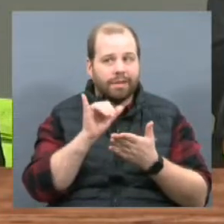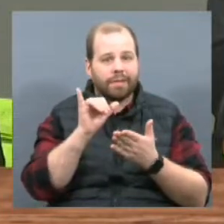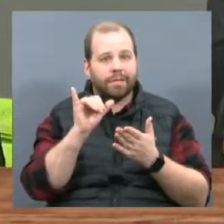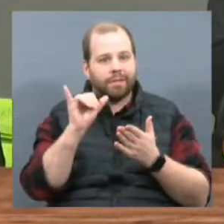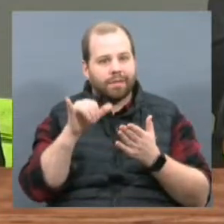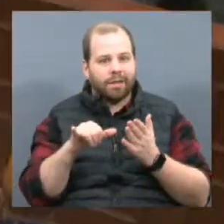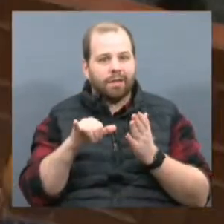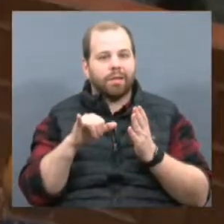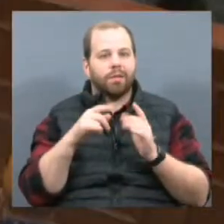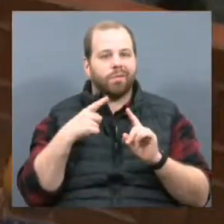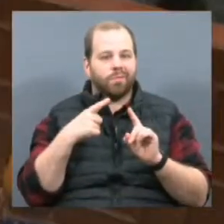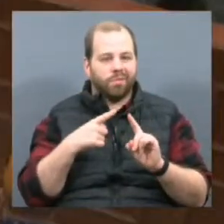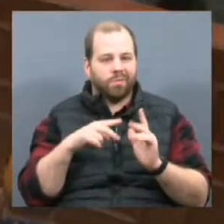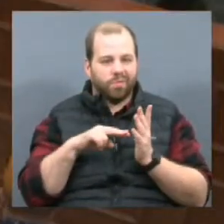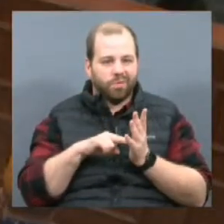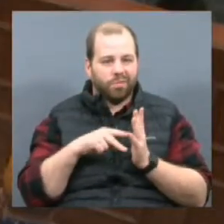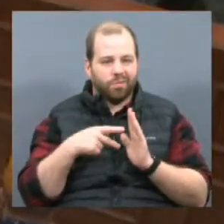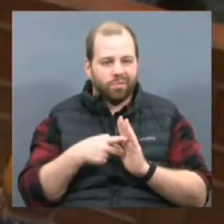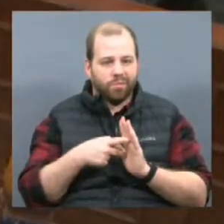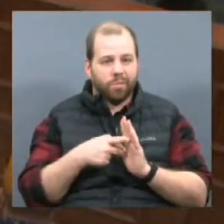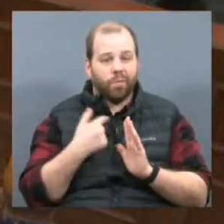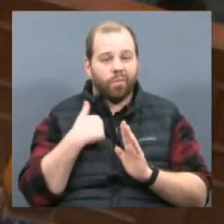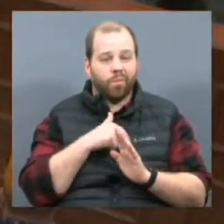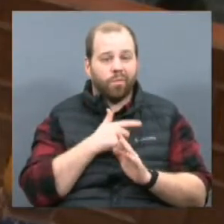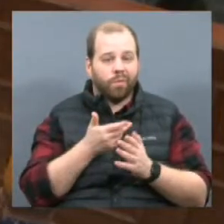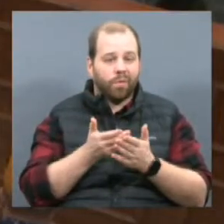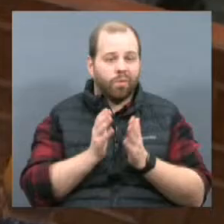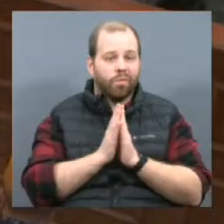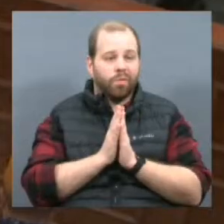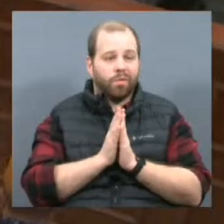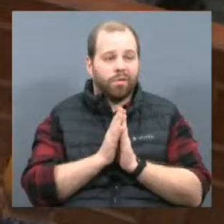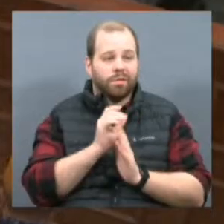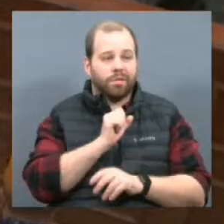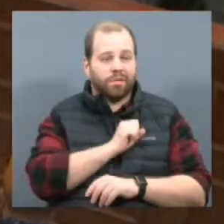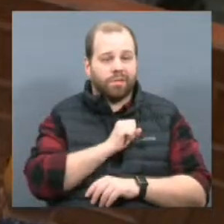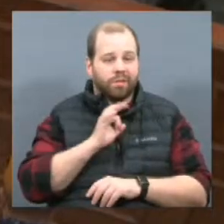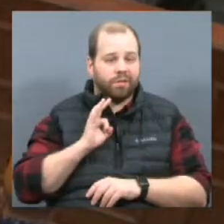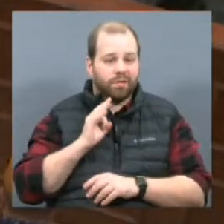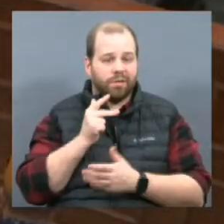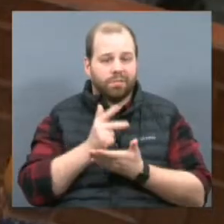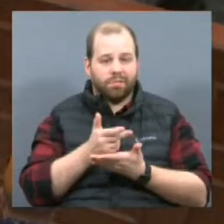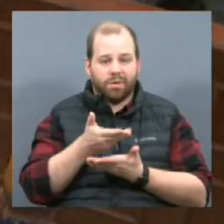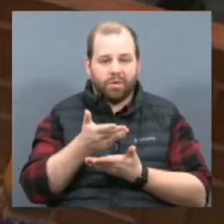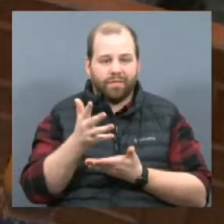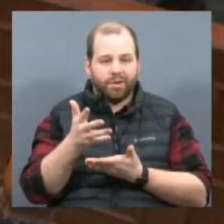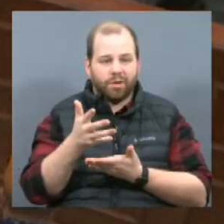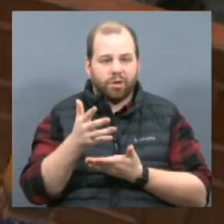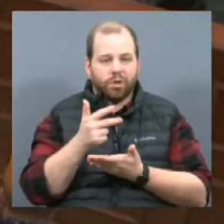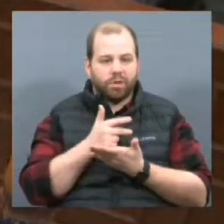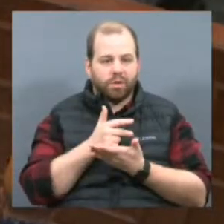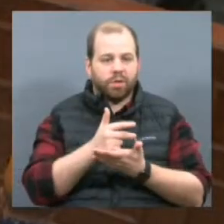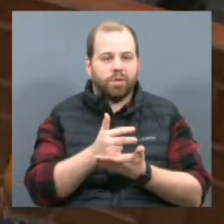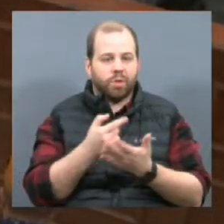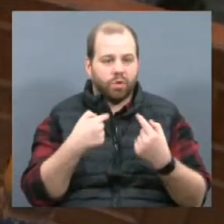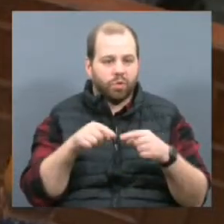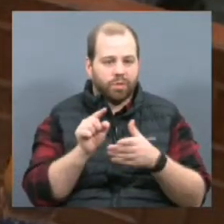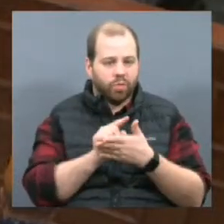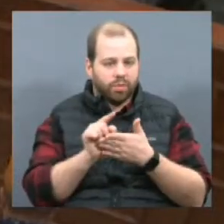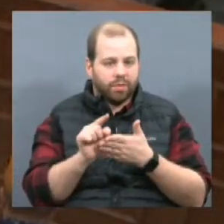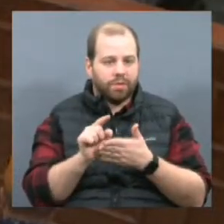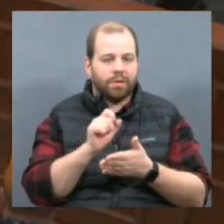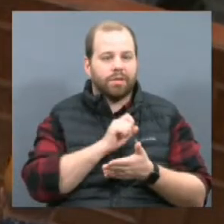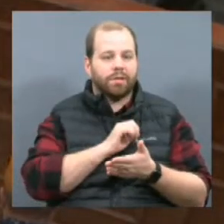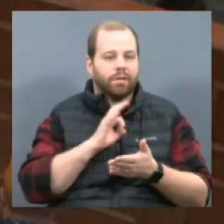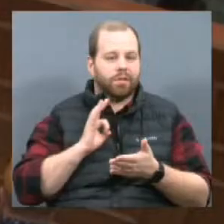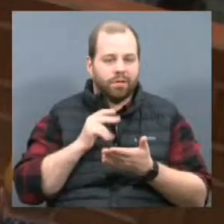intent. We can request that all of our people, the staff parks there already, in the parking lots. The So new parking. staff